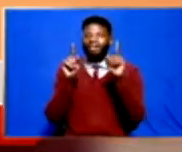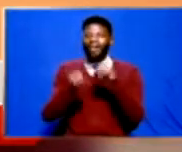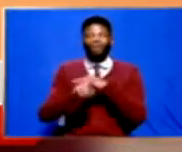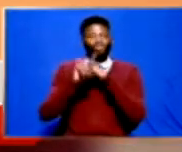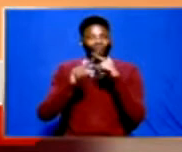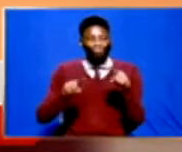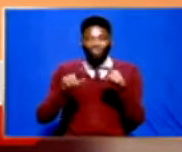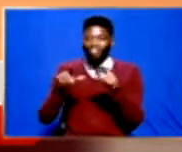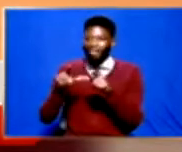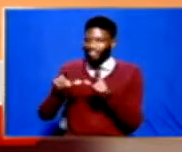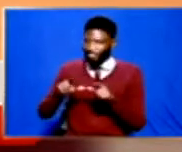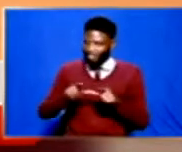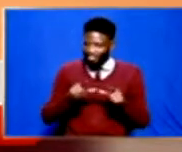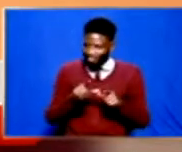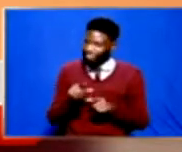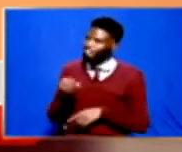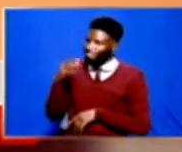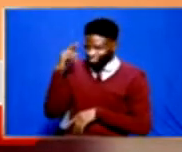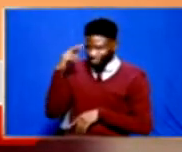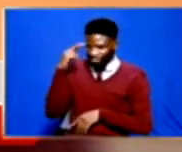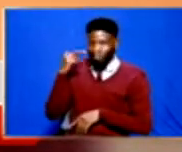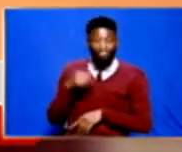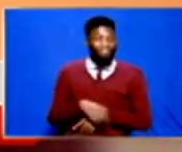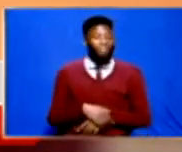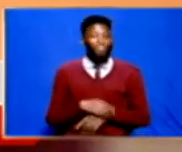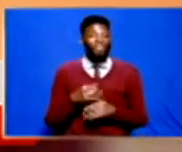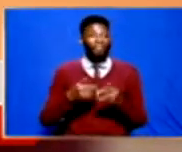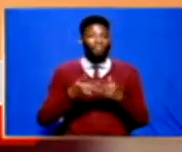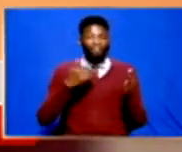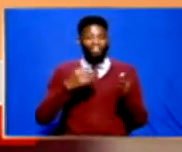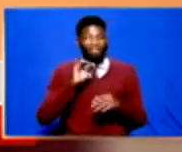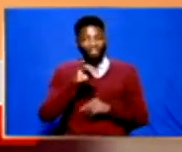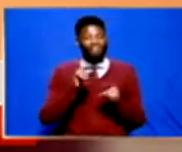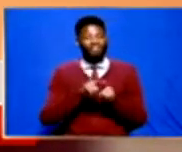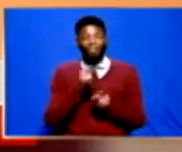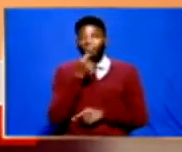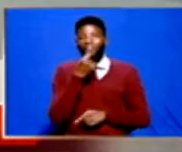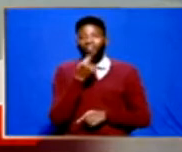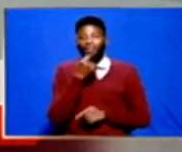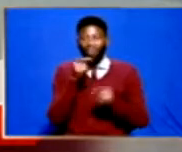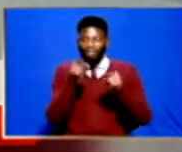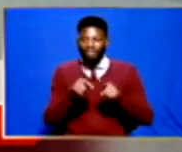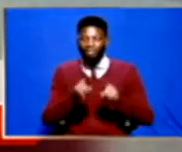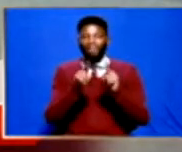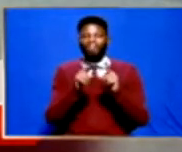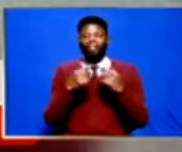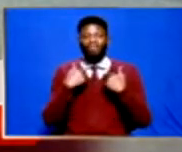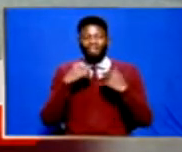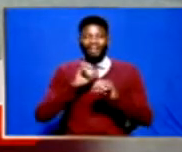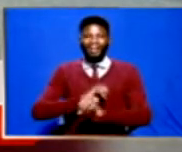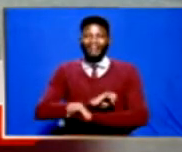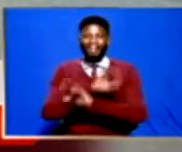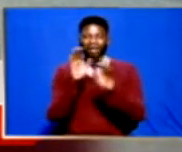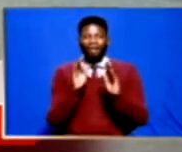Yes, I do. And immediately before that, Balala had also embarked on a very clear mechanism of